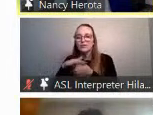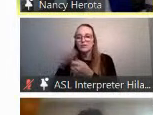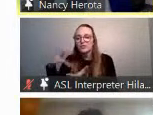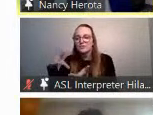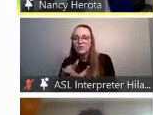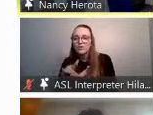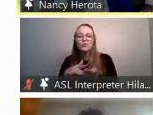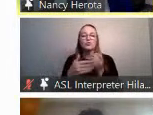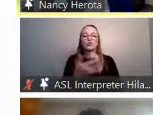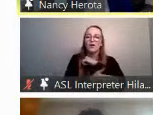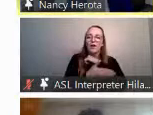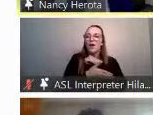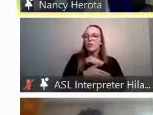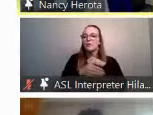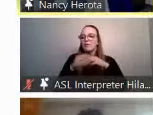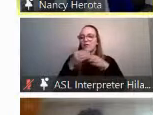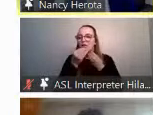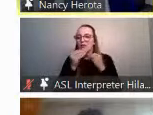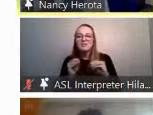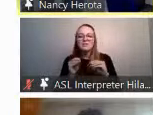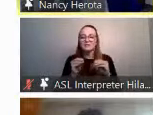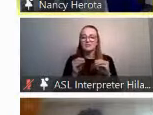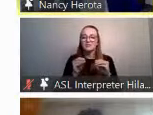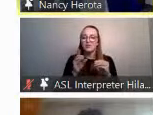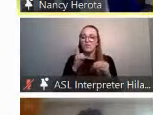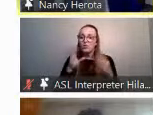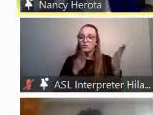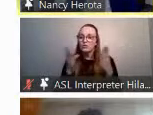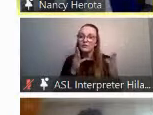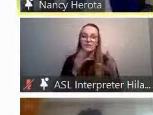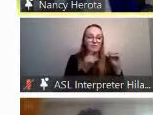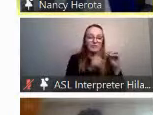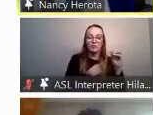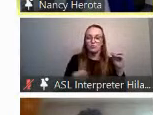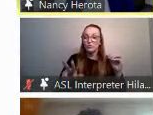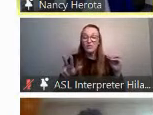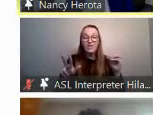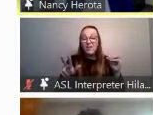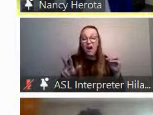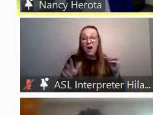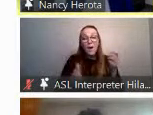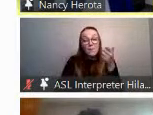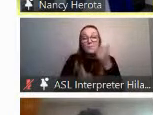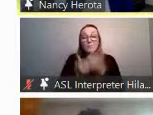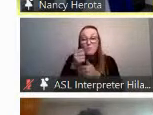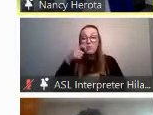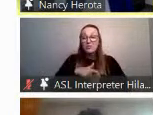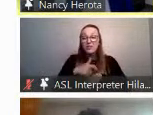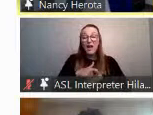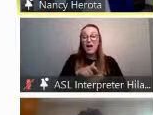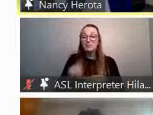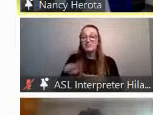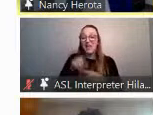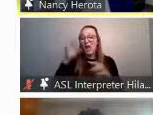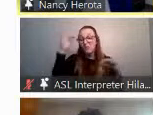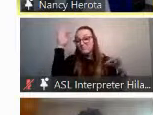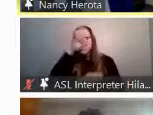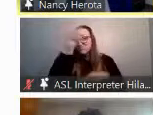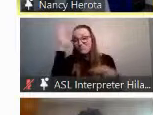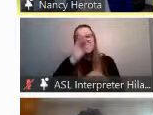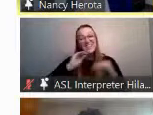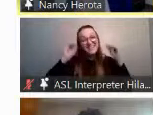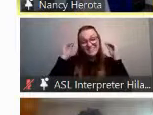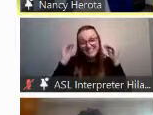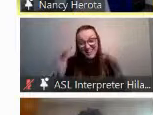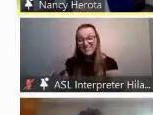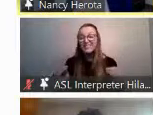serve the 0 to 3. There was no knowledge in many cases, and that what that tells me